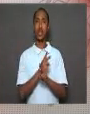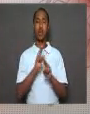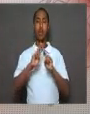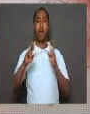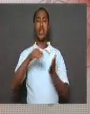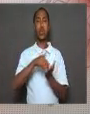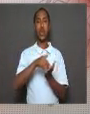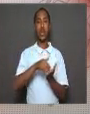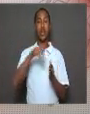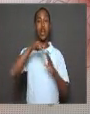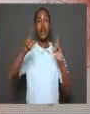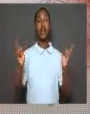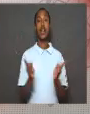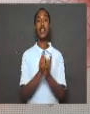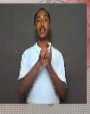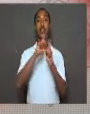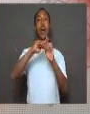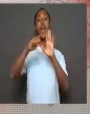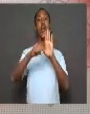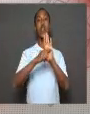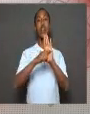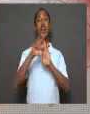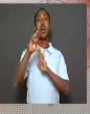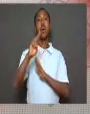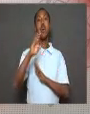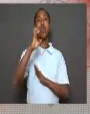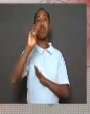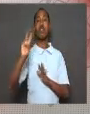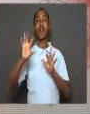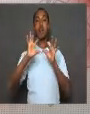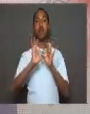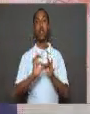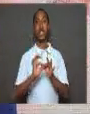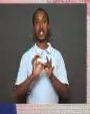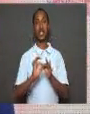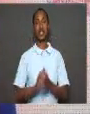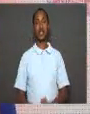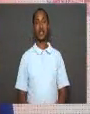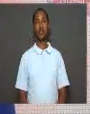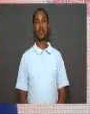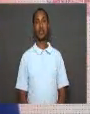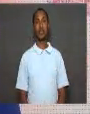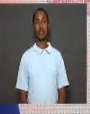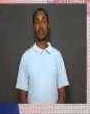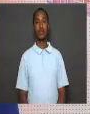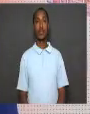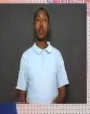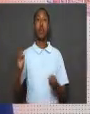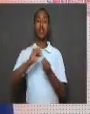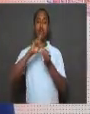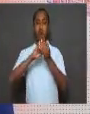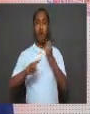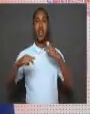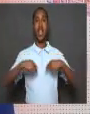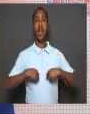weak in relation to ionic or covalent bonds. They also only have